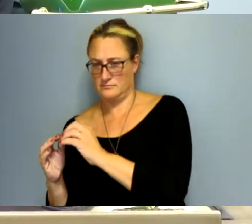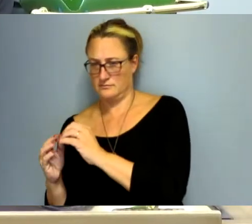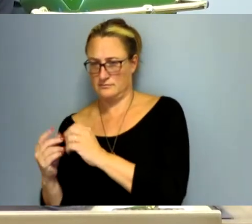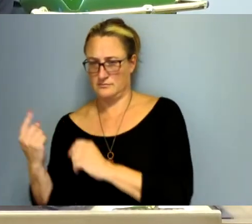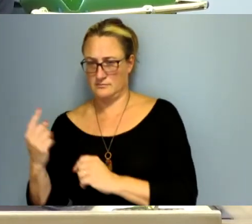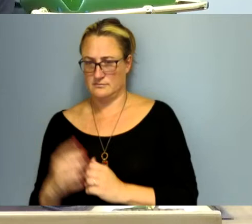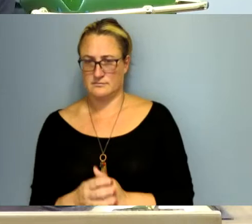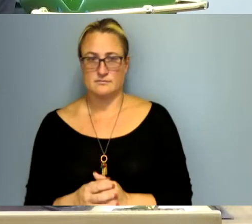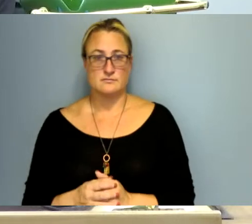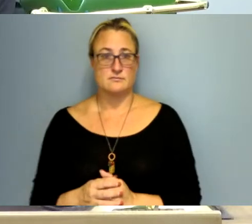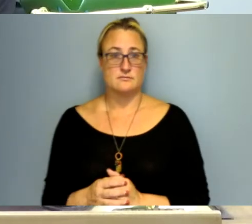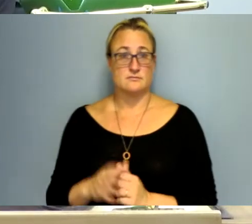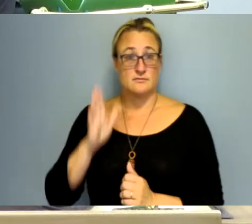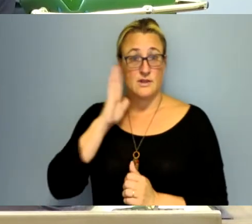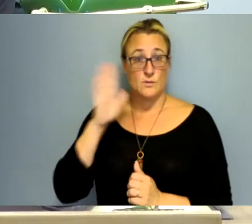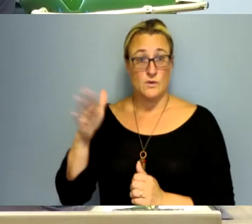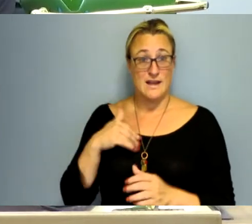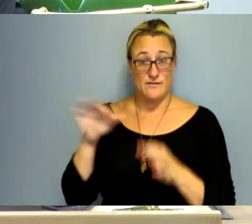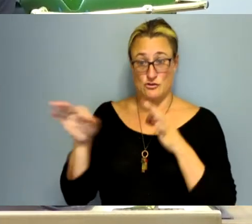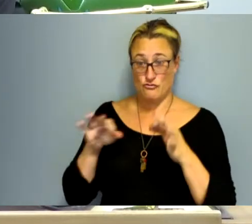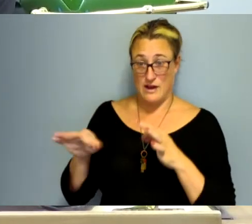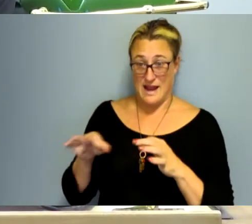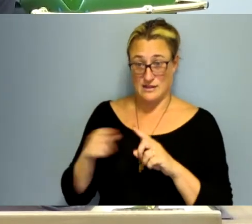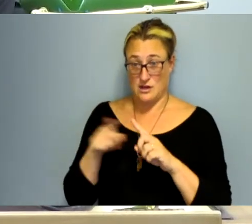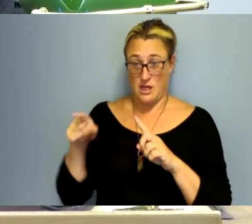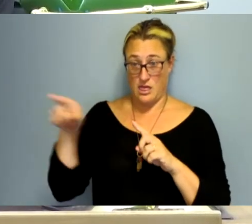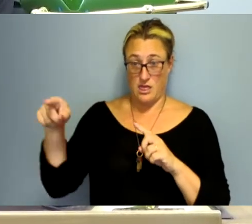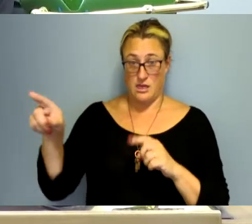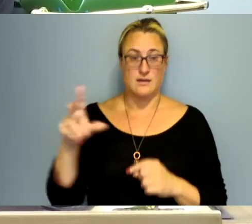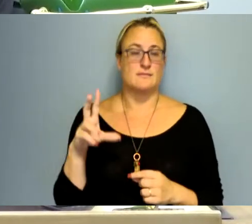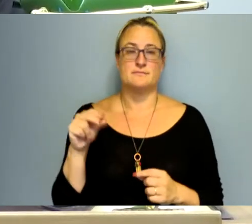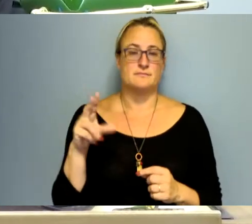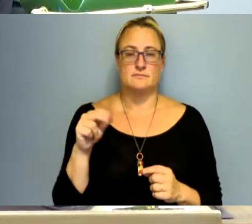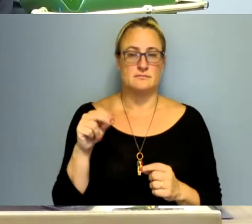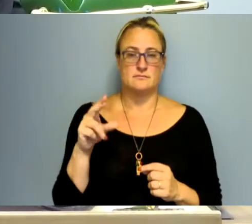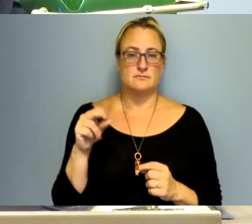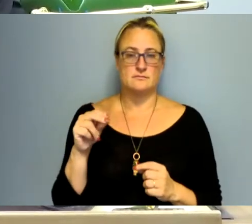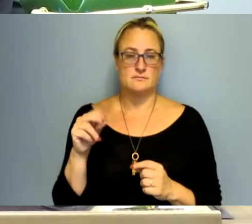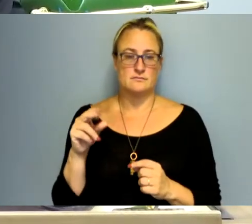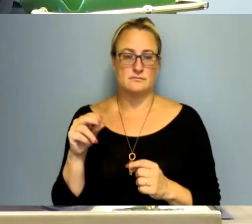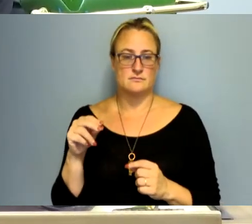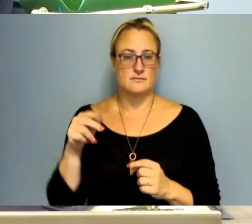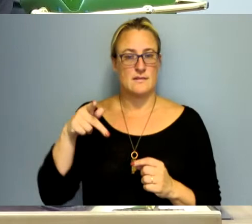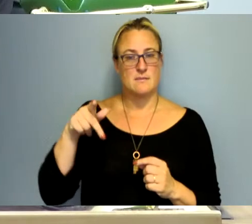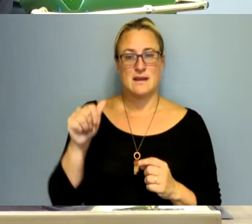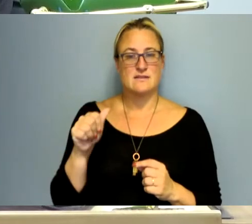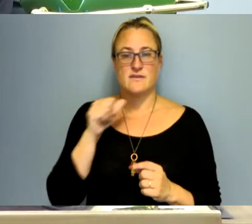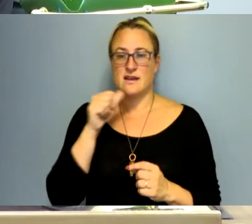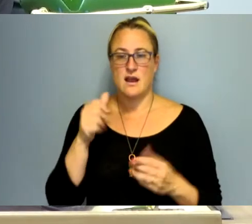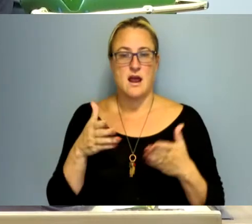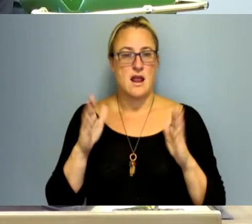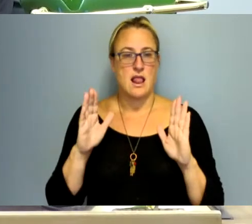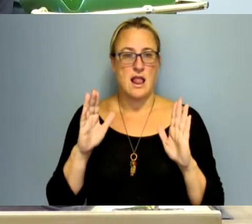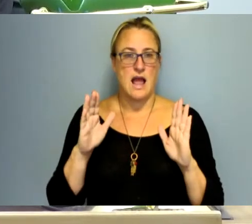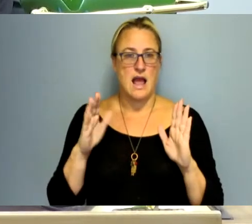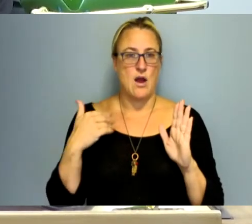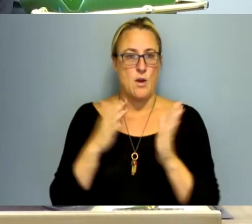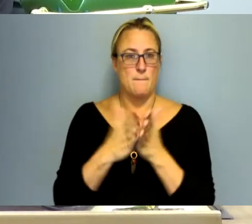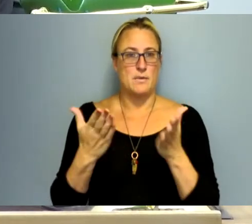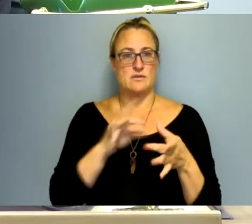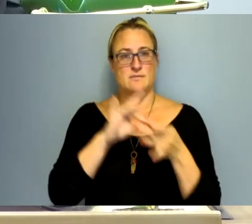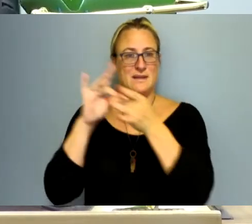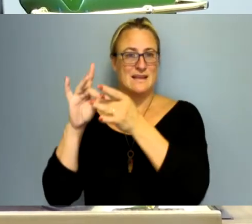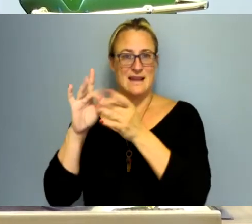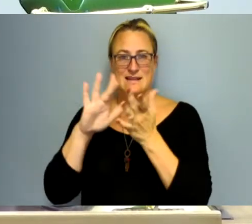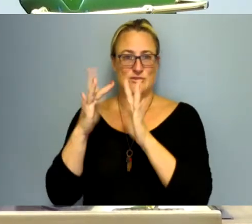And directions with that too as well? There's no directions because Pennsylvania doesn't allow our poll books to be connected to the internet while at